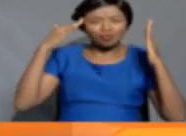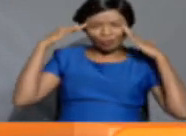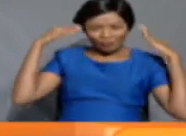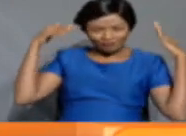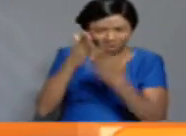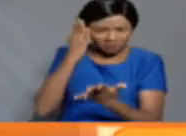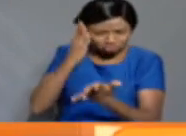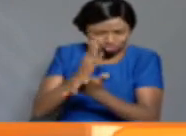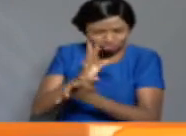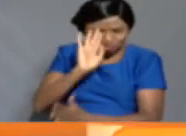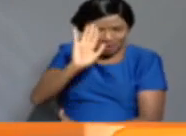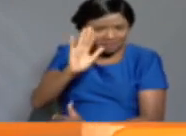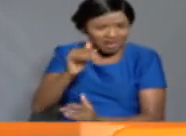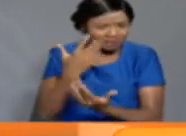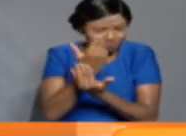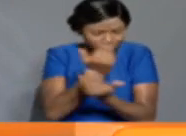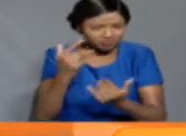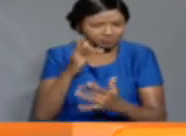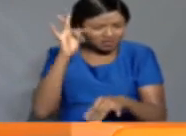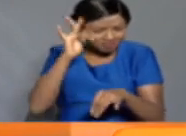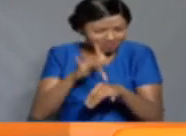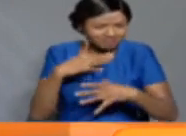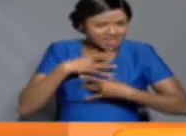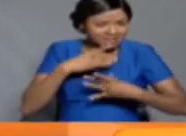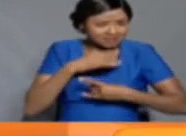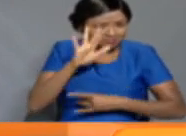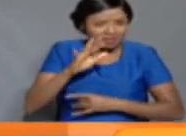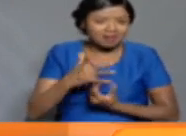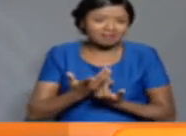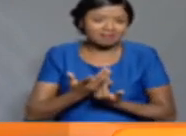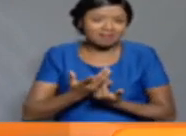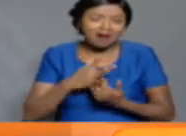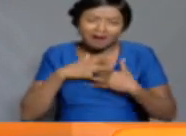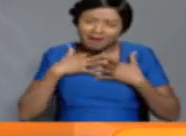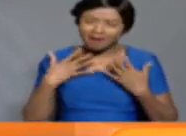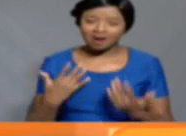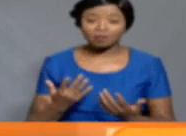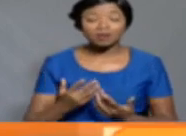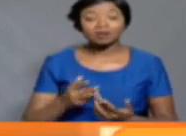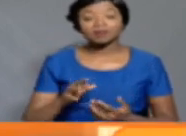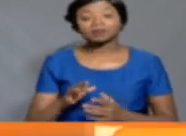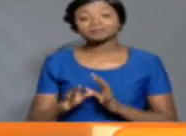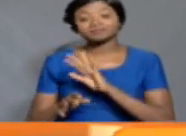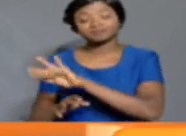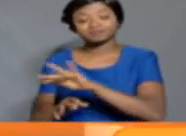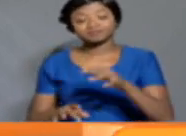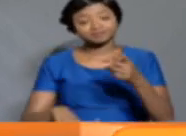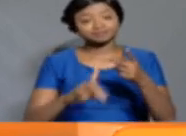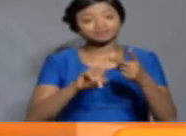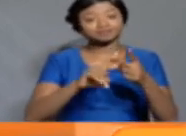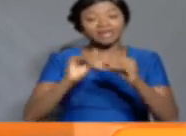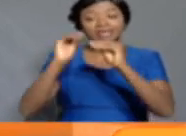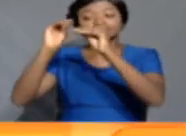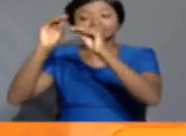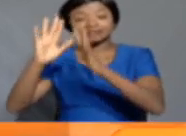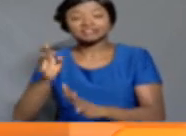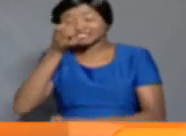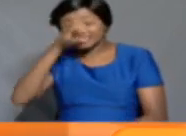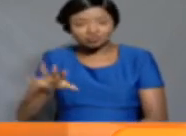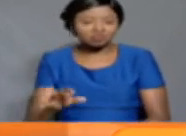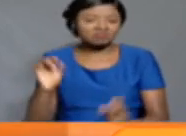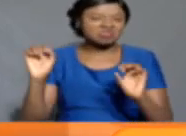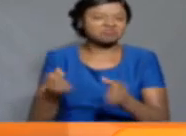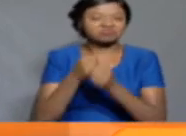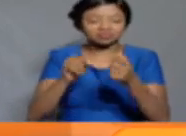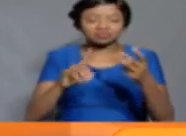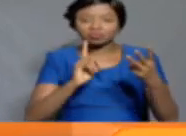2, none of them can be wished away. I mean, you can't wish teachers away in this discussion. You can't also wish